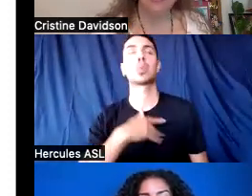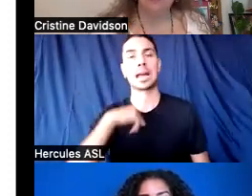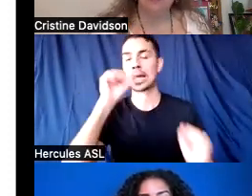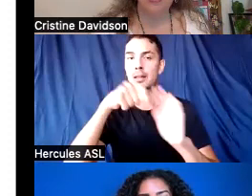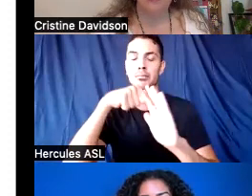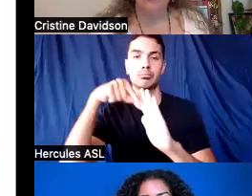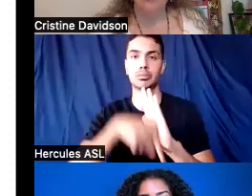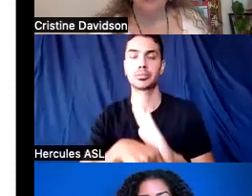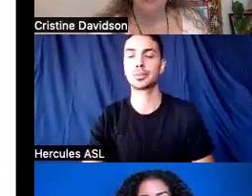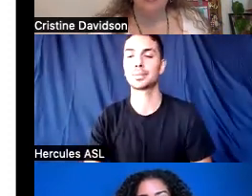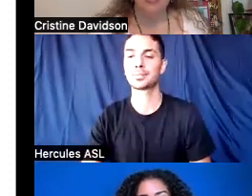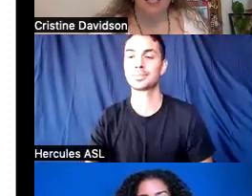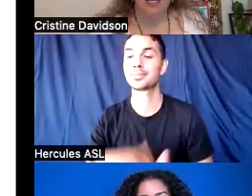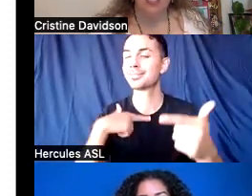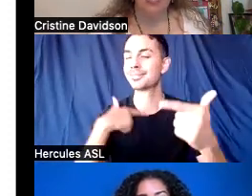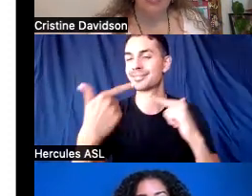Awesome.